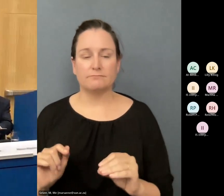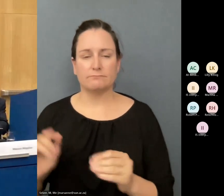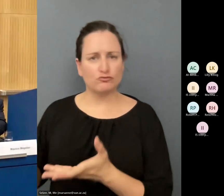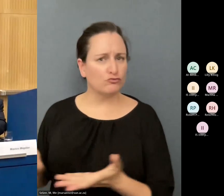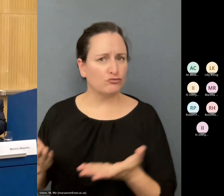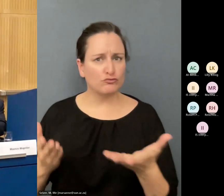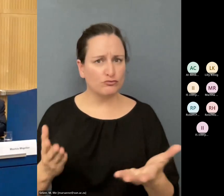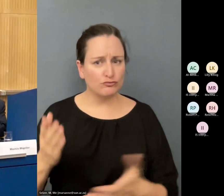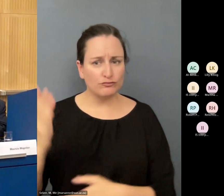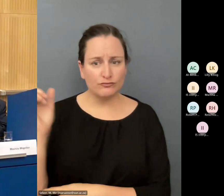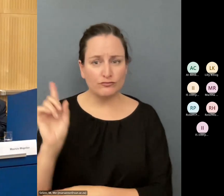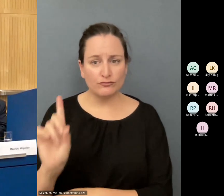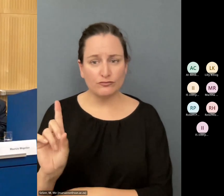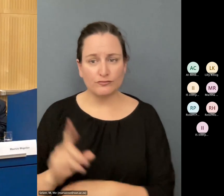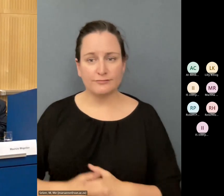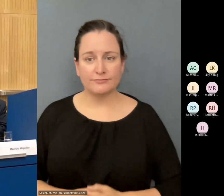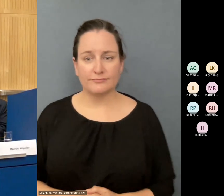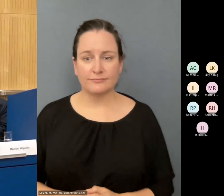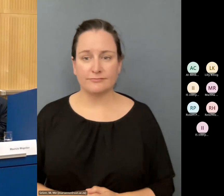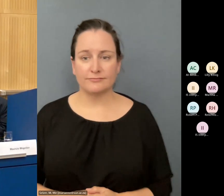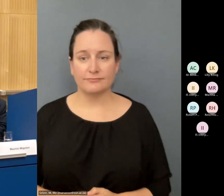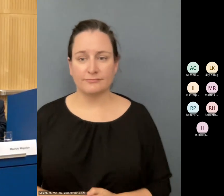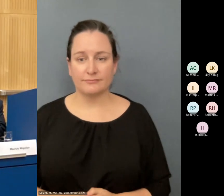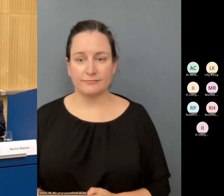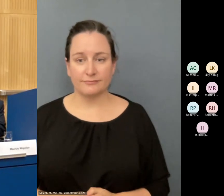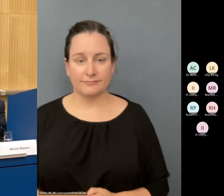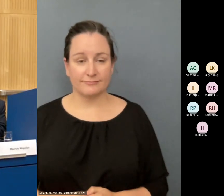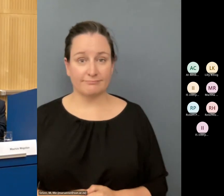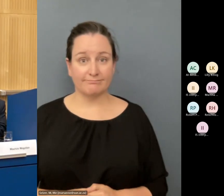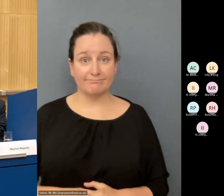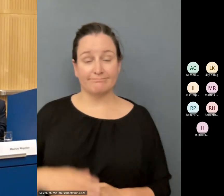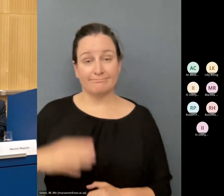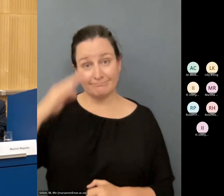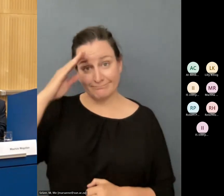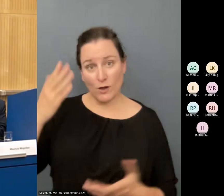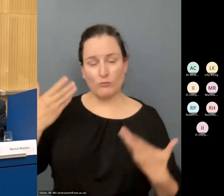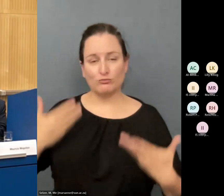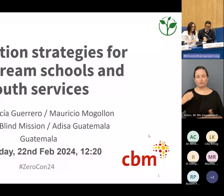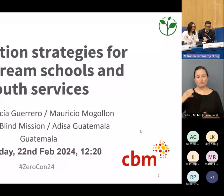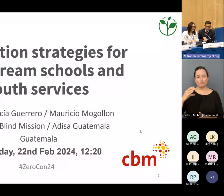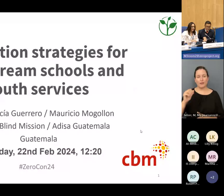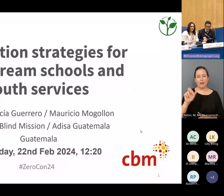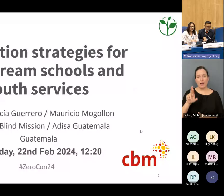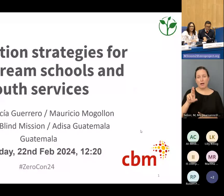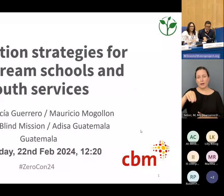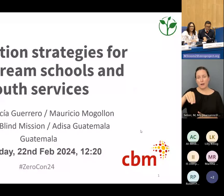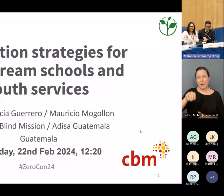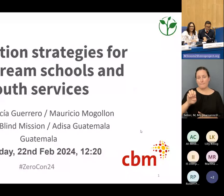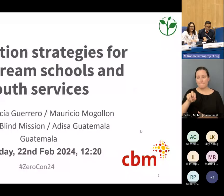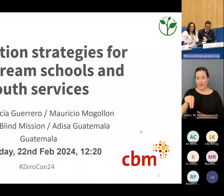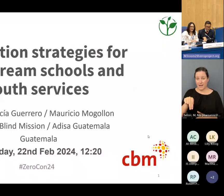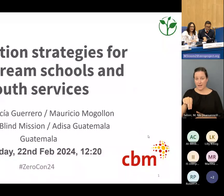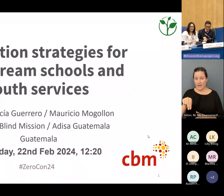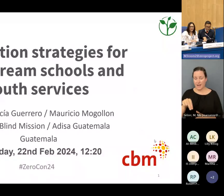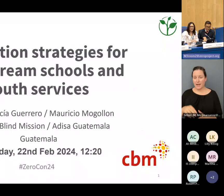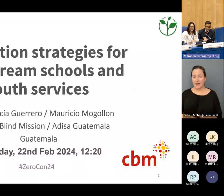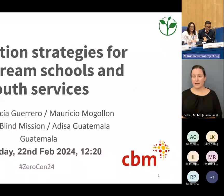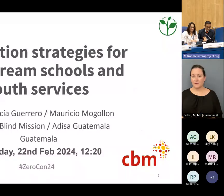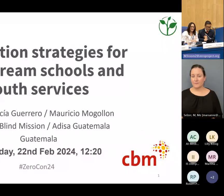Hello, everyone. I will introduce myself. I'm Carmen Lucia Guerrero from Guatemala. I am a very